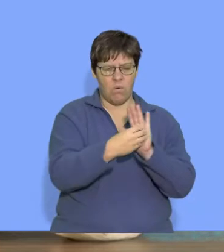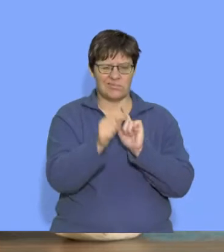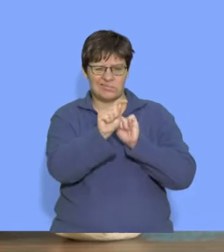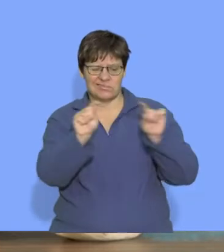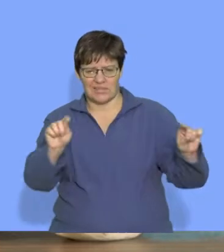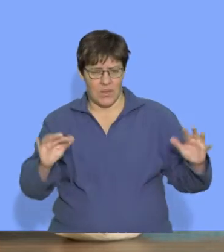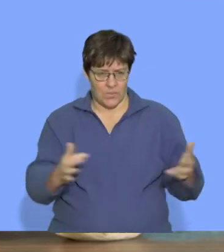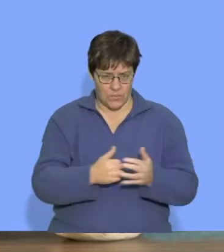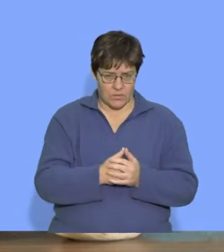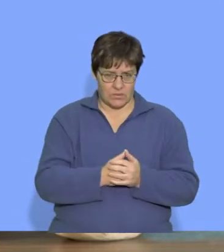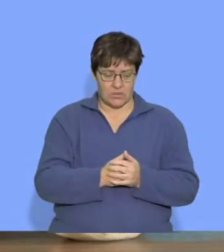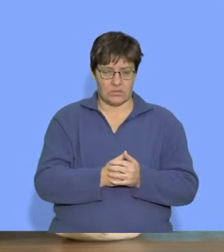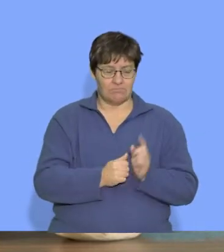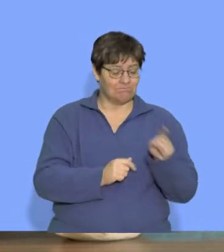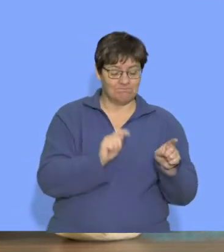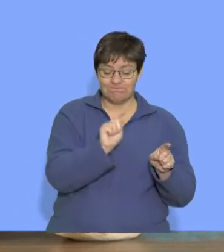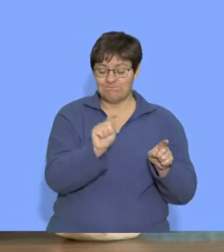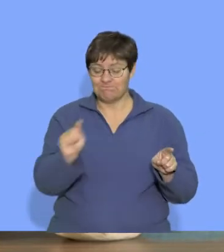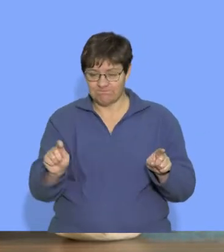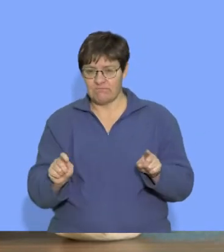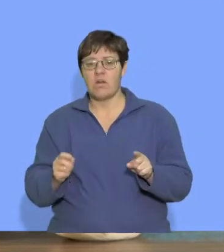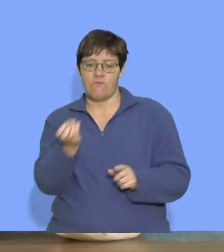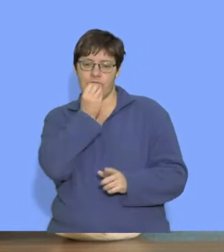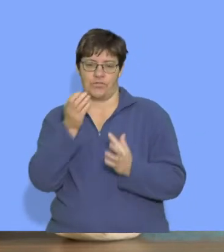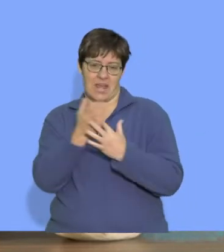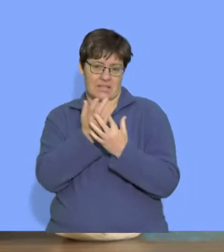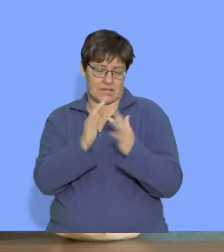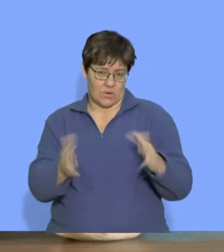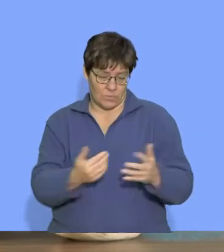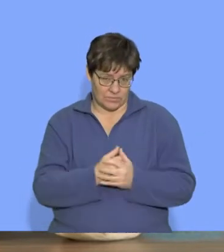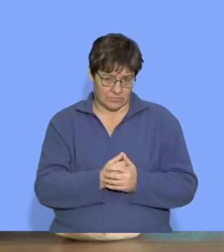let's talk about how individuals access food. It's